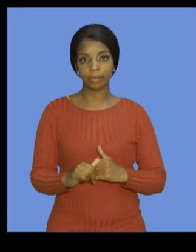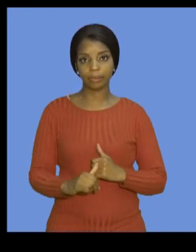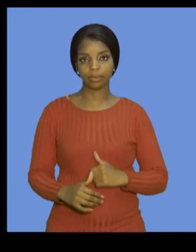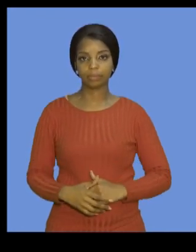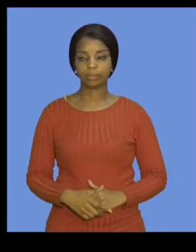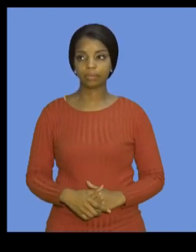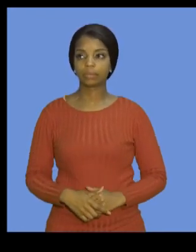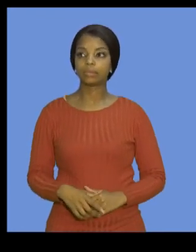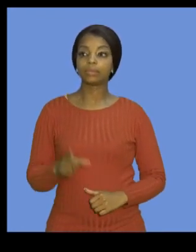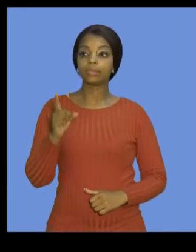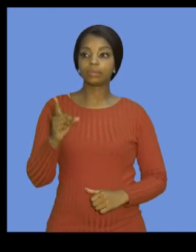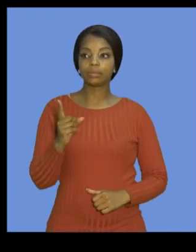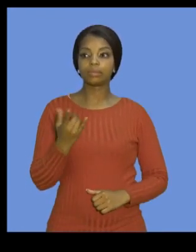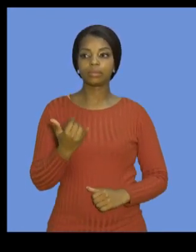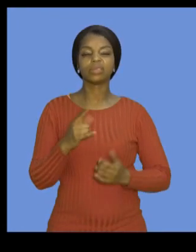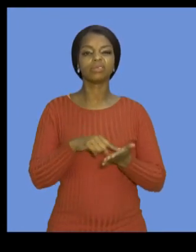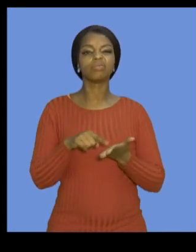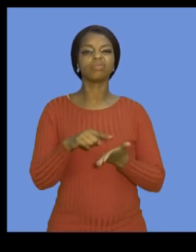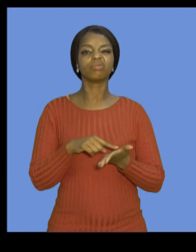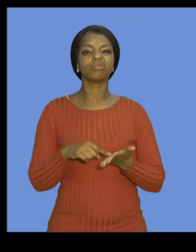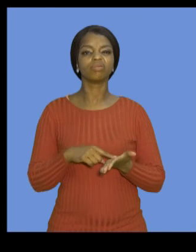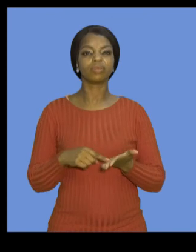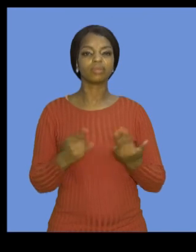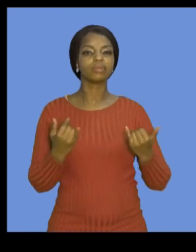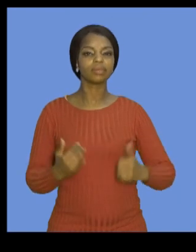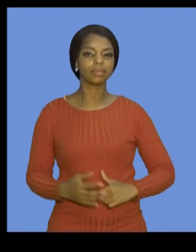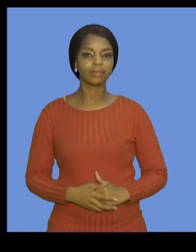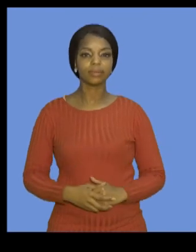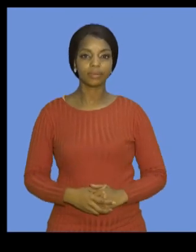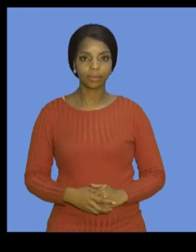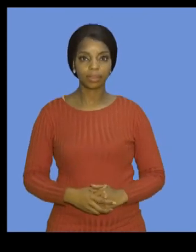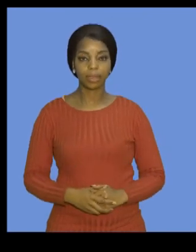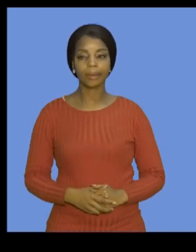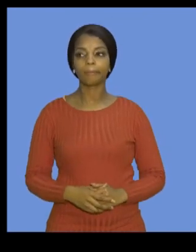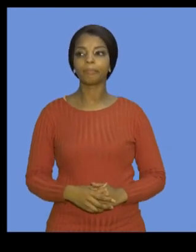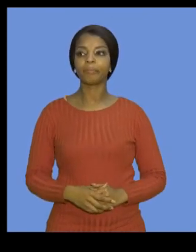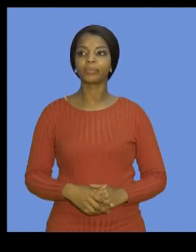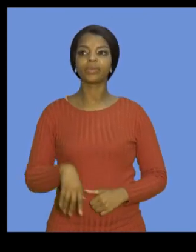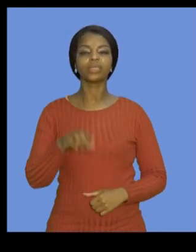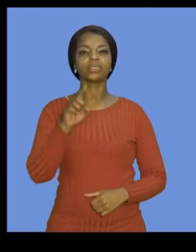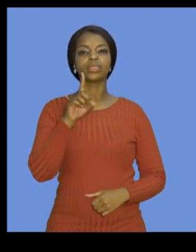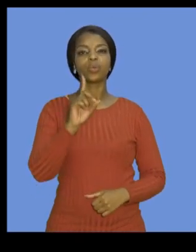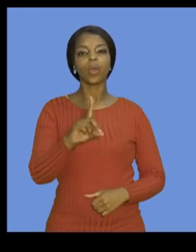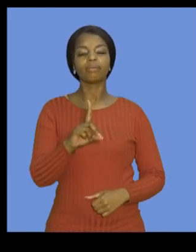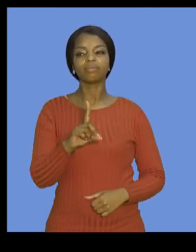the value. All right, so let me just move this up there a bit. So it's going to be